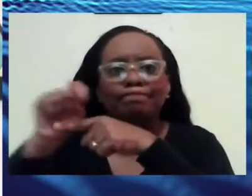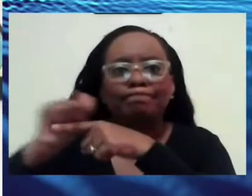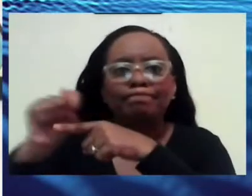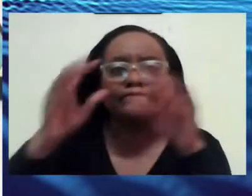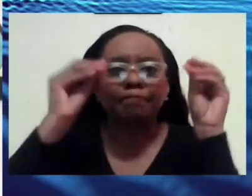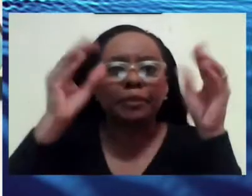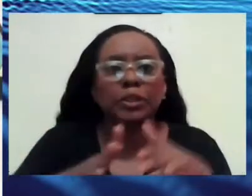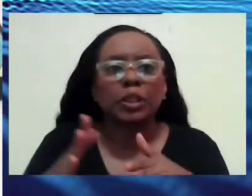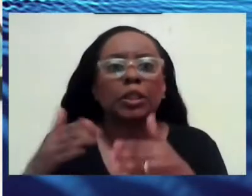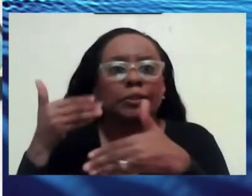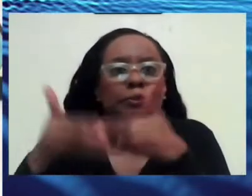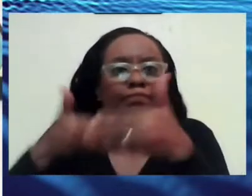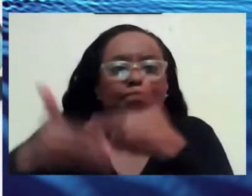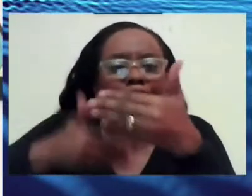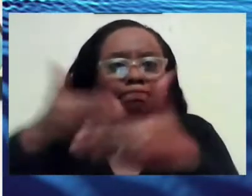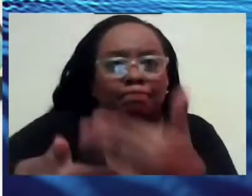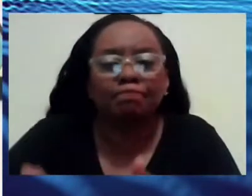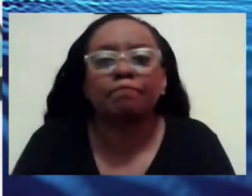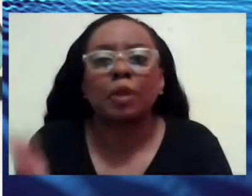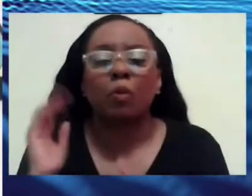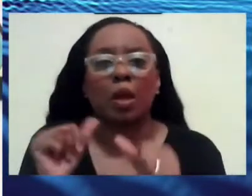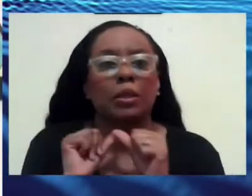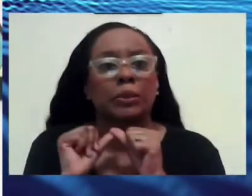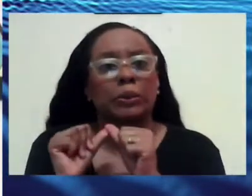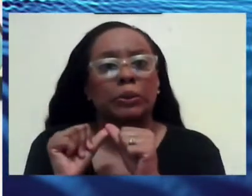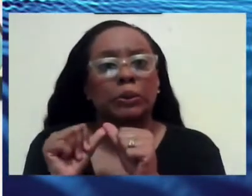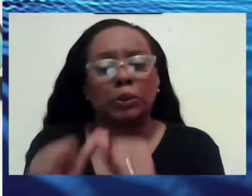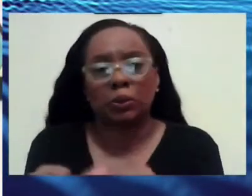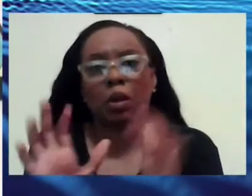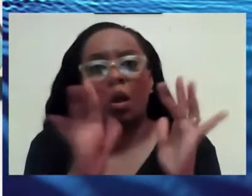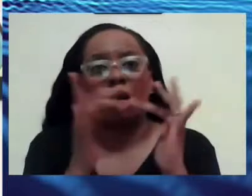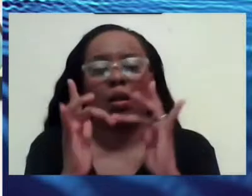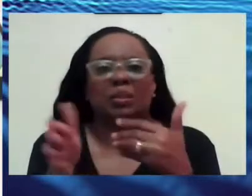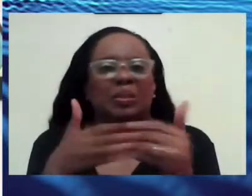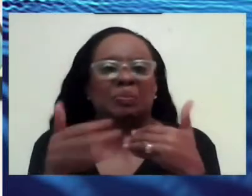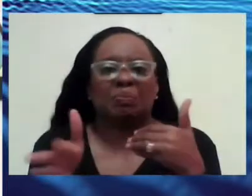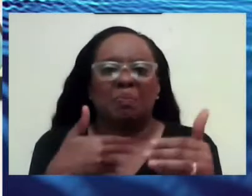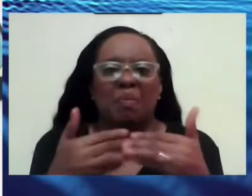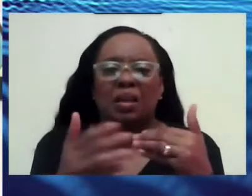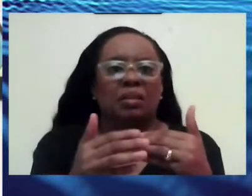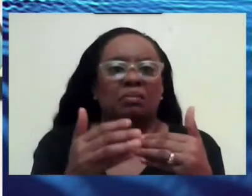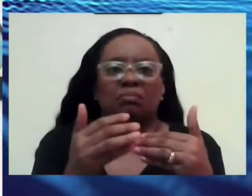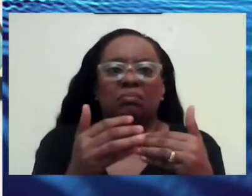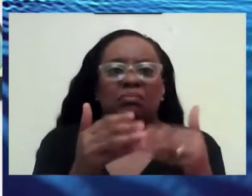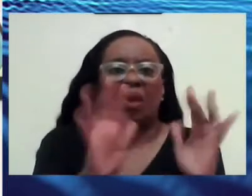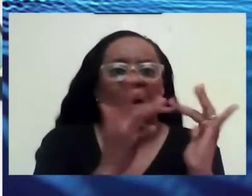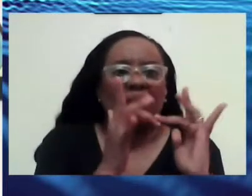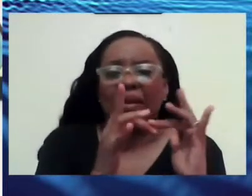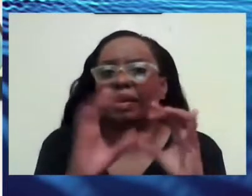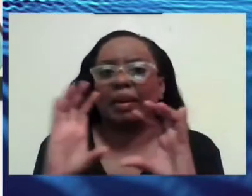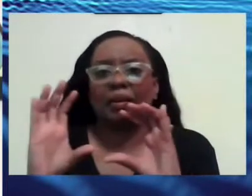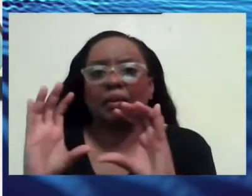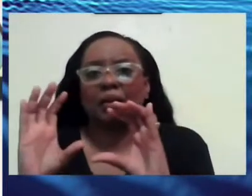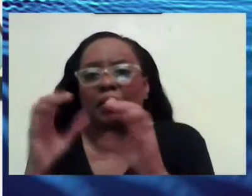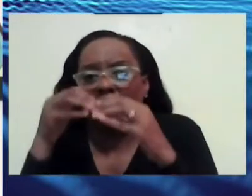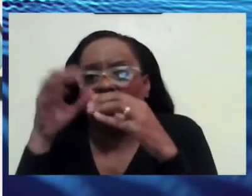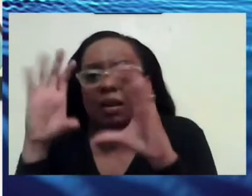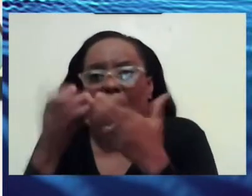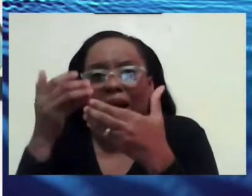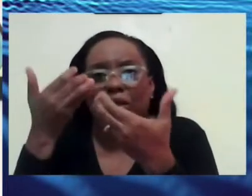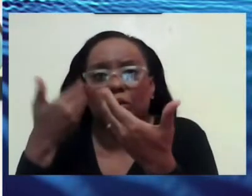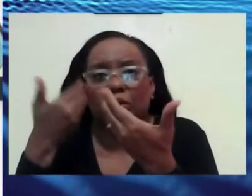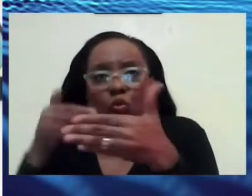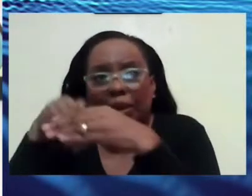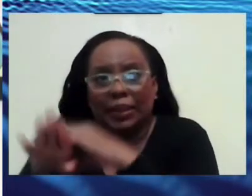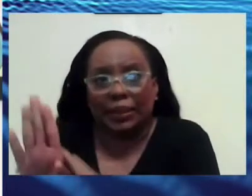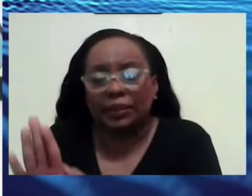weeks. And that will probably continue online regardless of whatever happens in terms of face-to-face or continuing online. As it relates